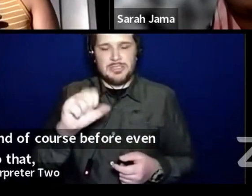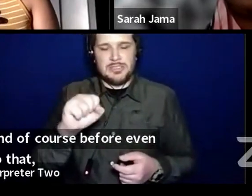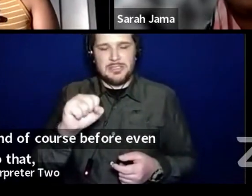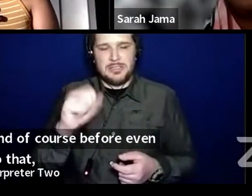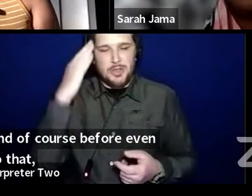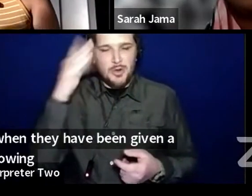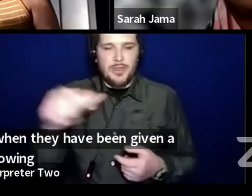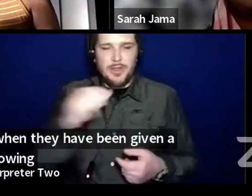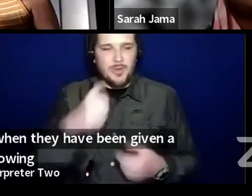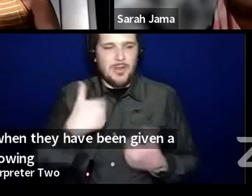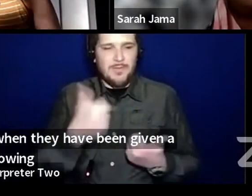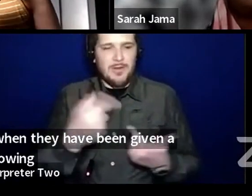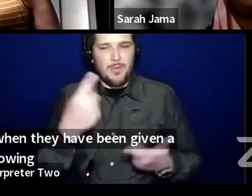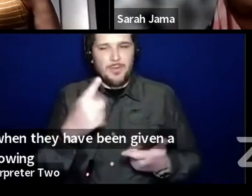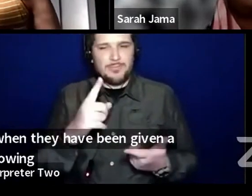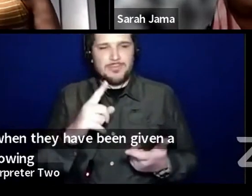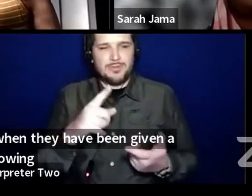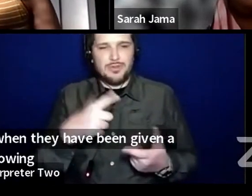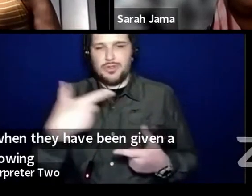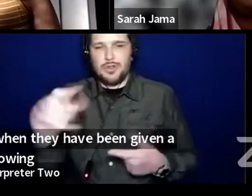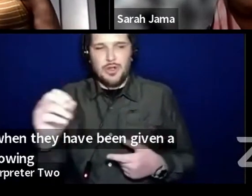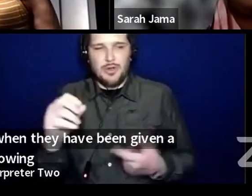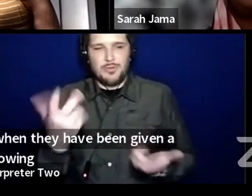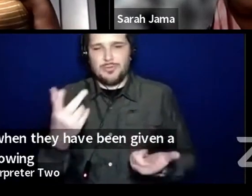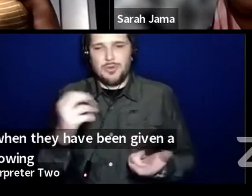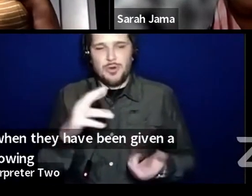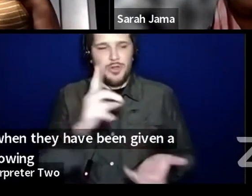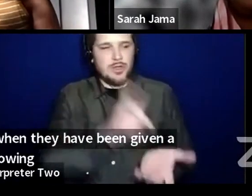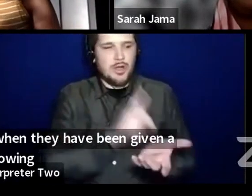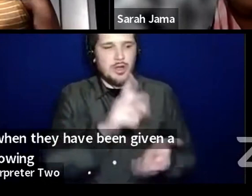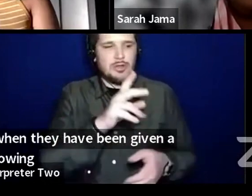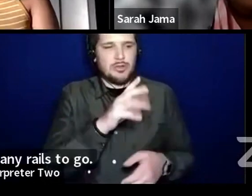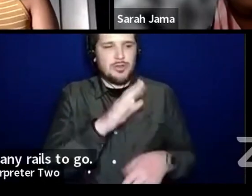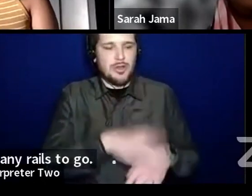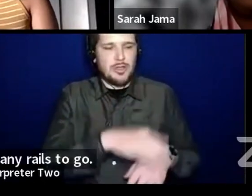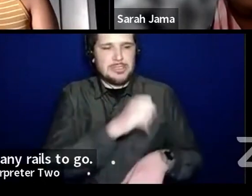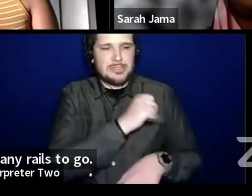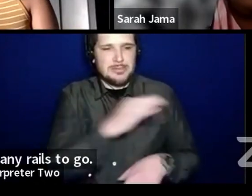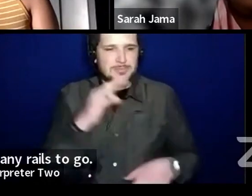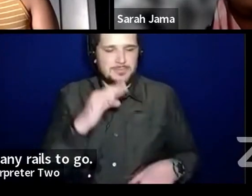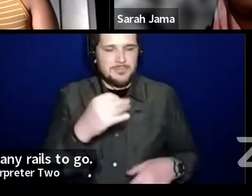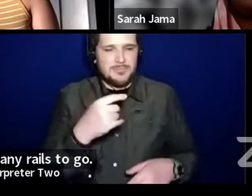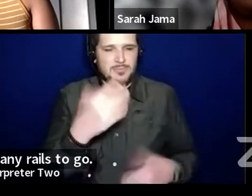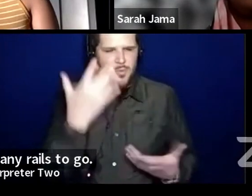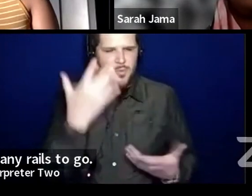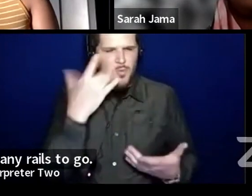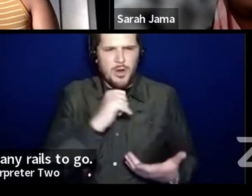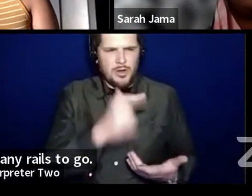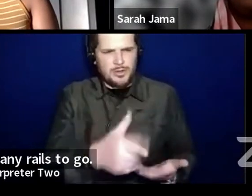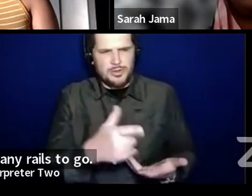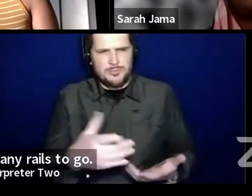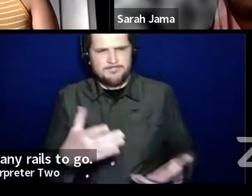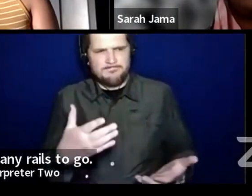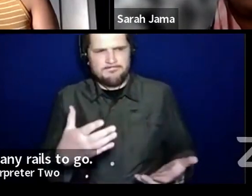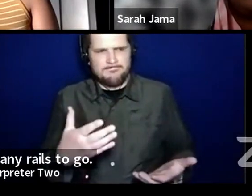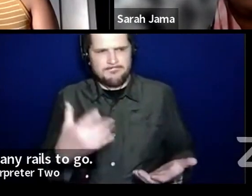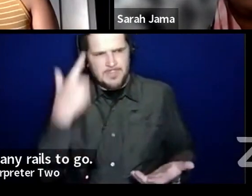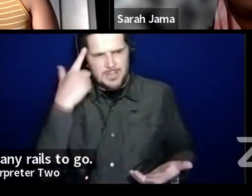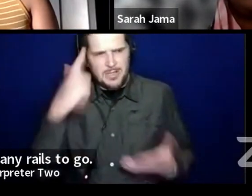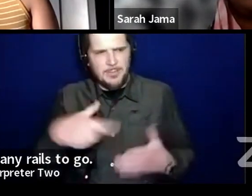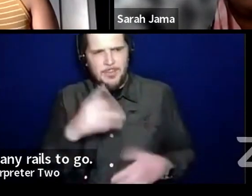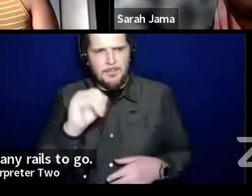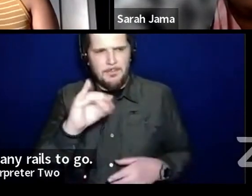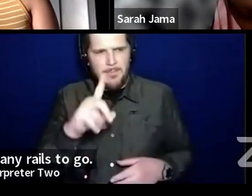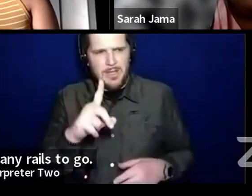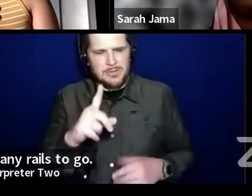that the doctor on staff said, well, why aren't you considering this? Or like, wouldn't